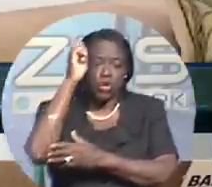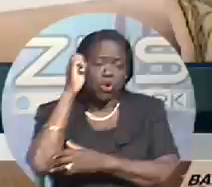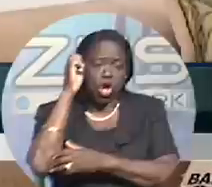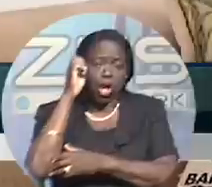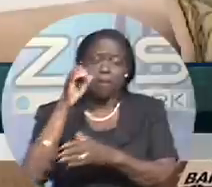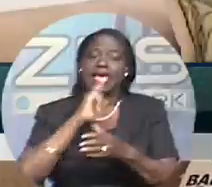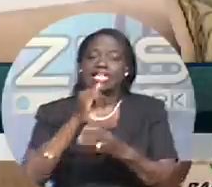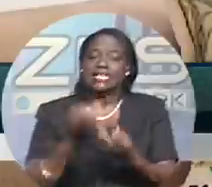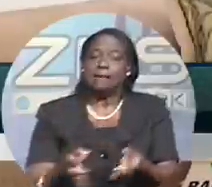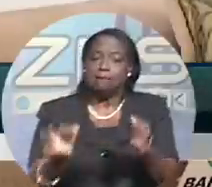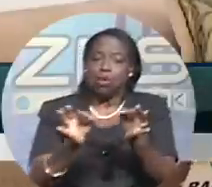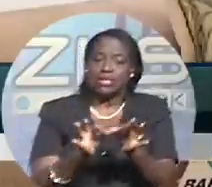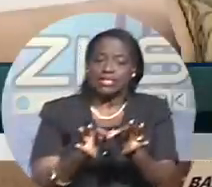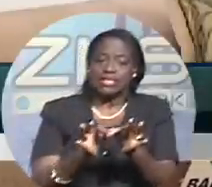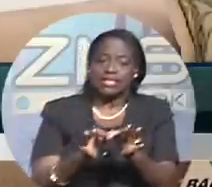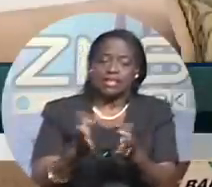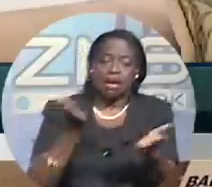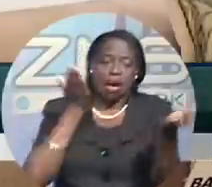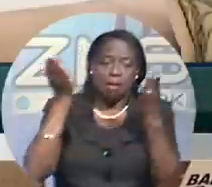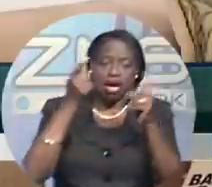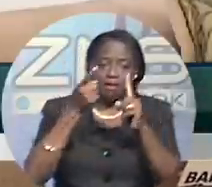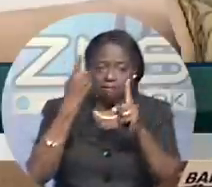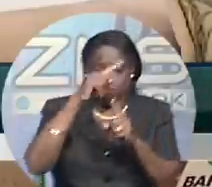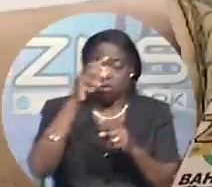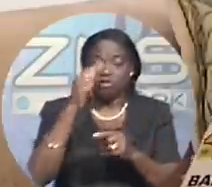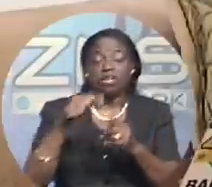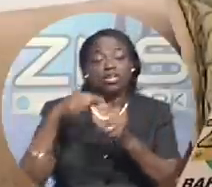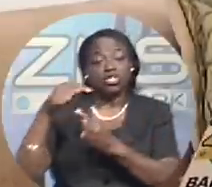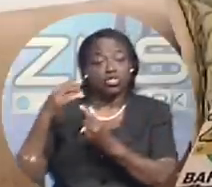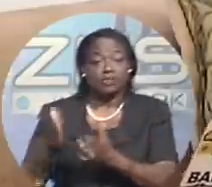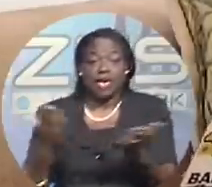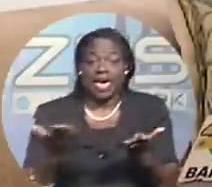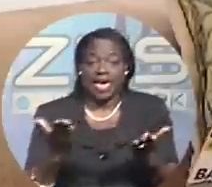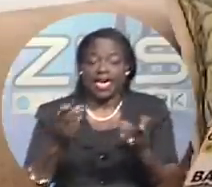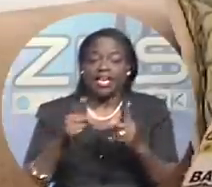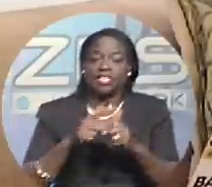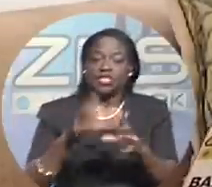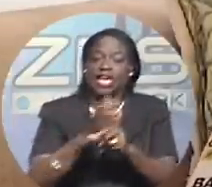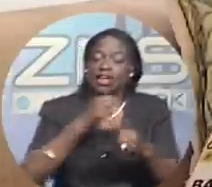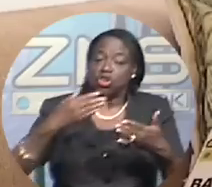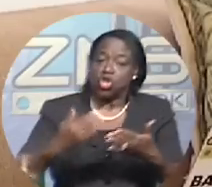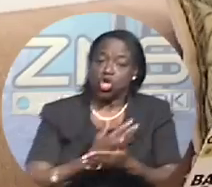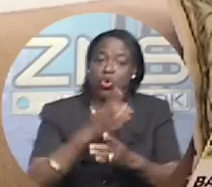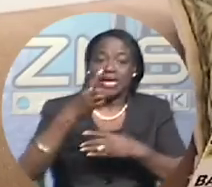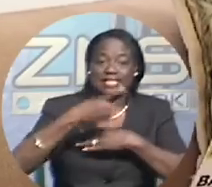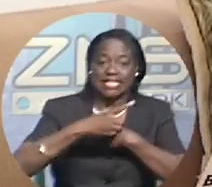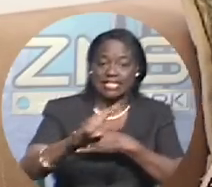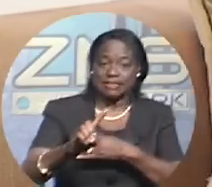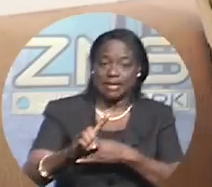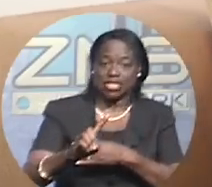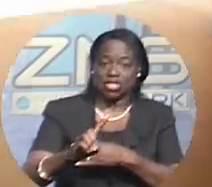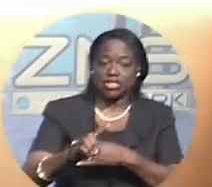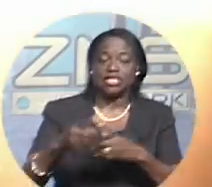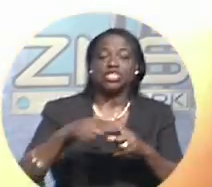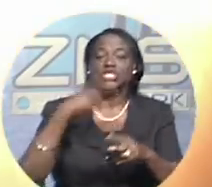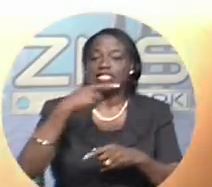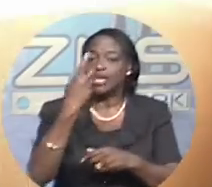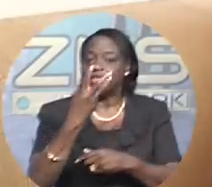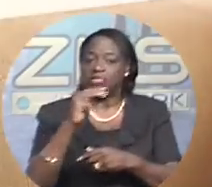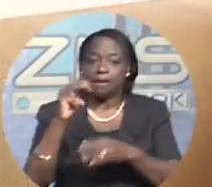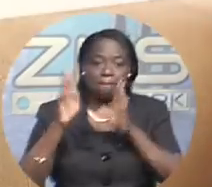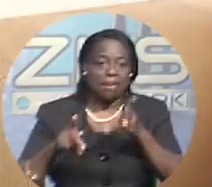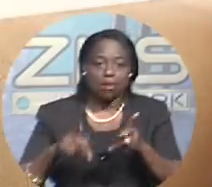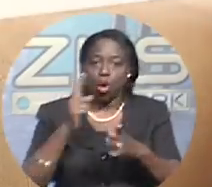Tourism, and we are here to expose new destinations and established destinations like the UK to what the Bahamas is all about.